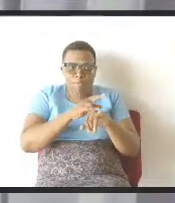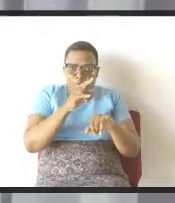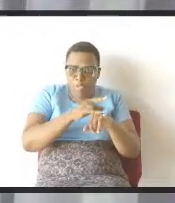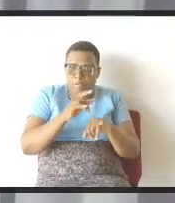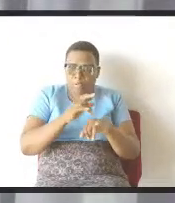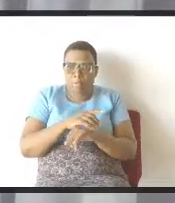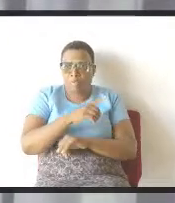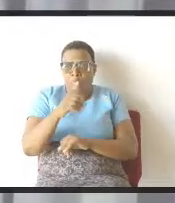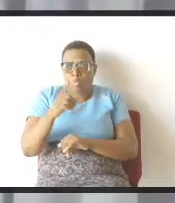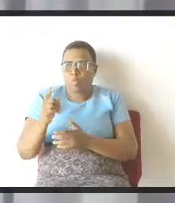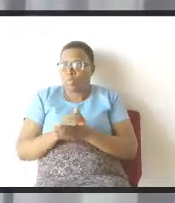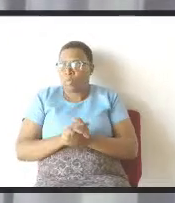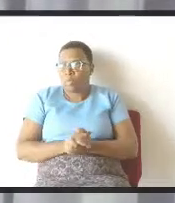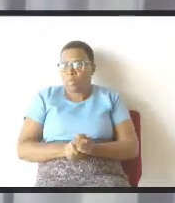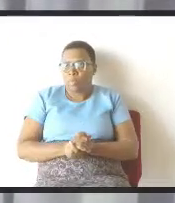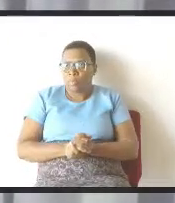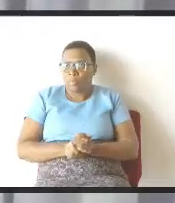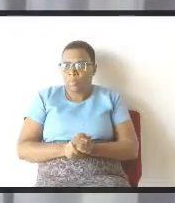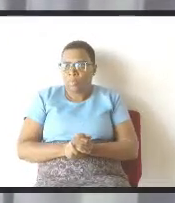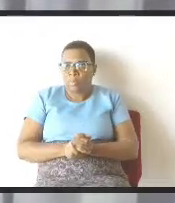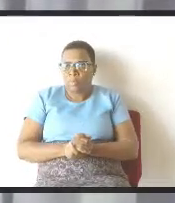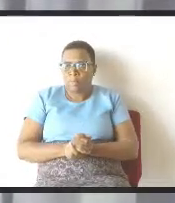enemy.